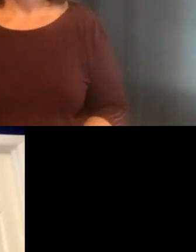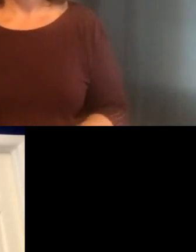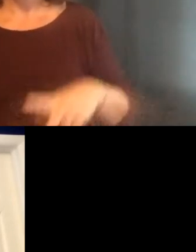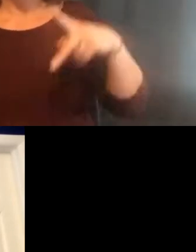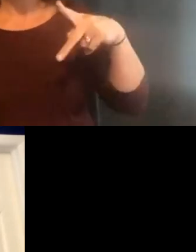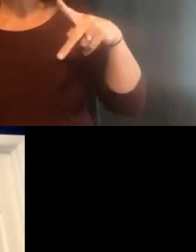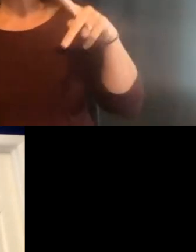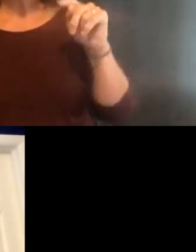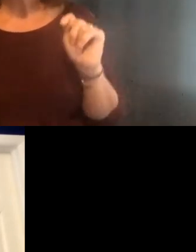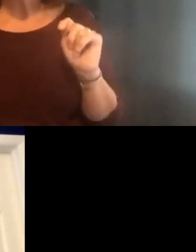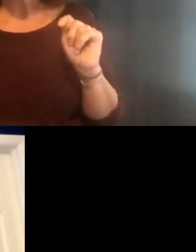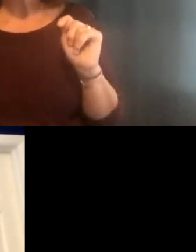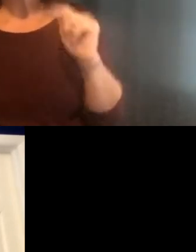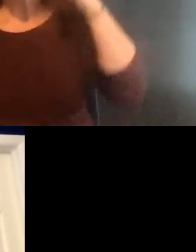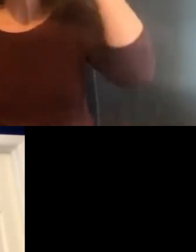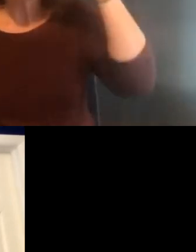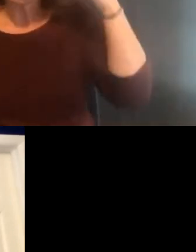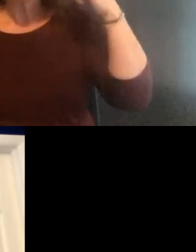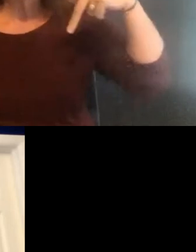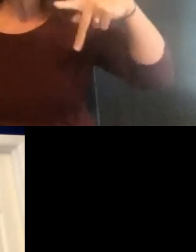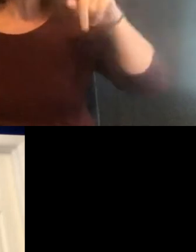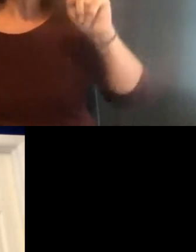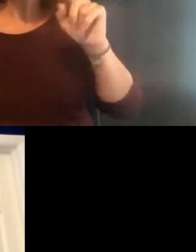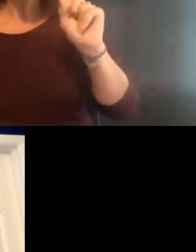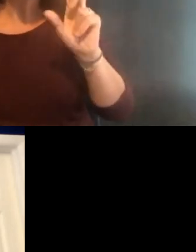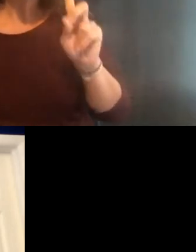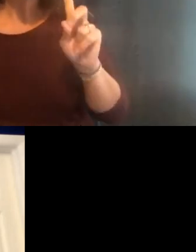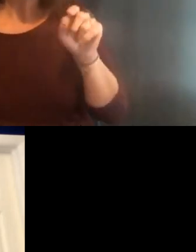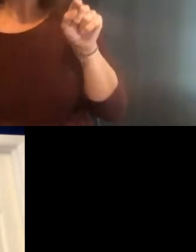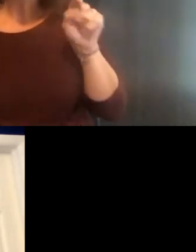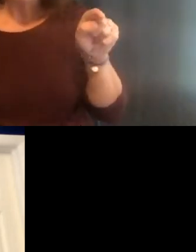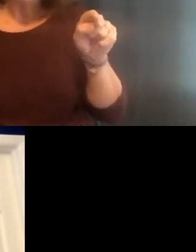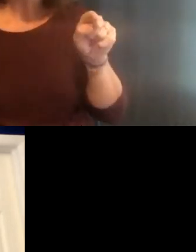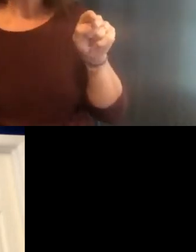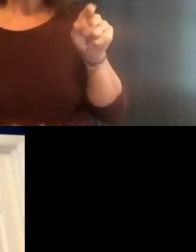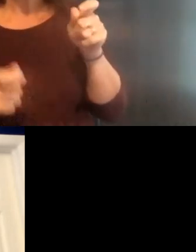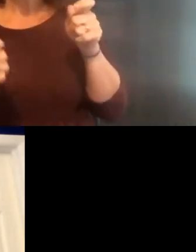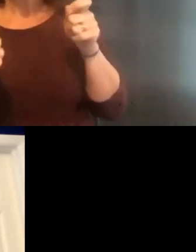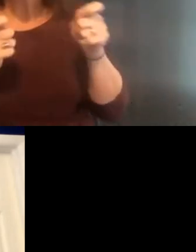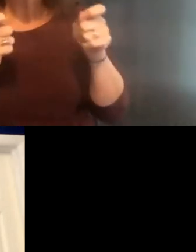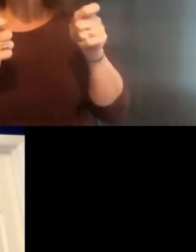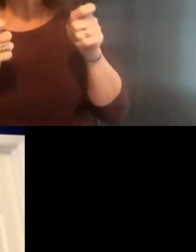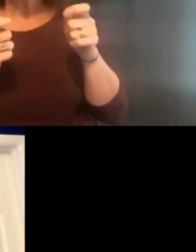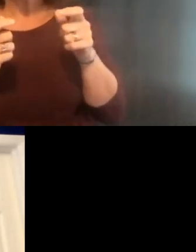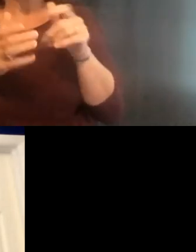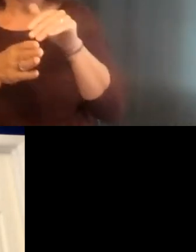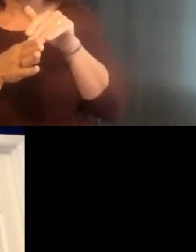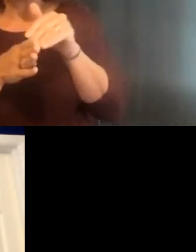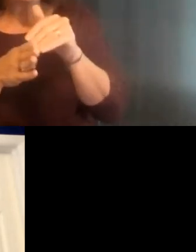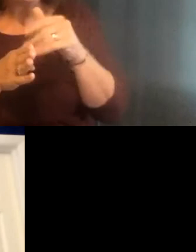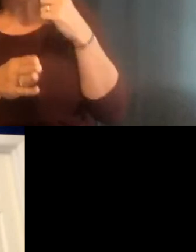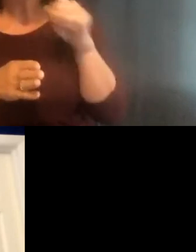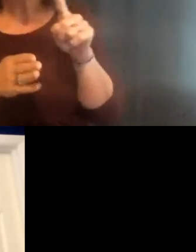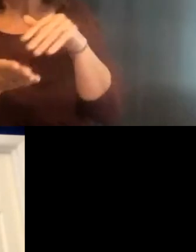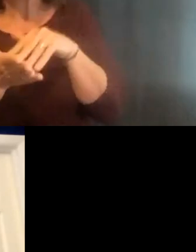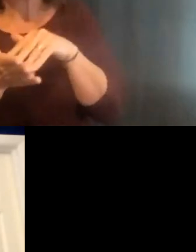post-traumatic trauma or PTSD type symptoms have been examined as a moderator and or a mediator in any studies of the kind